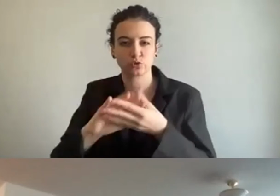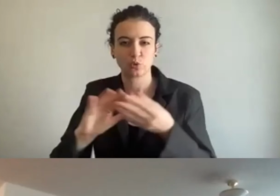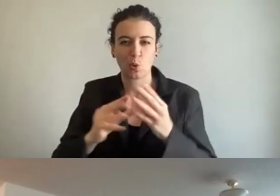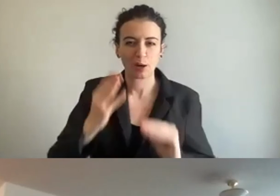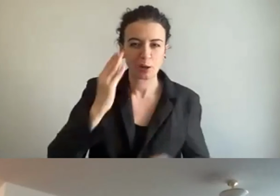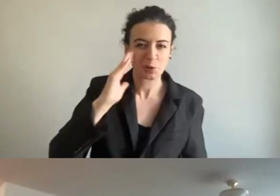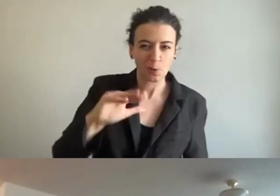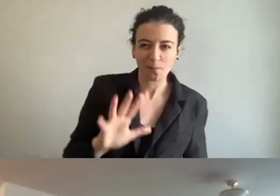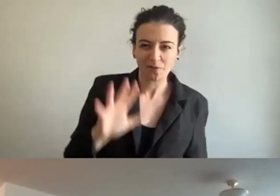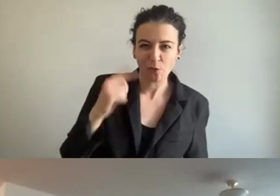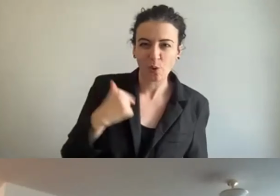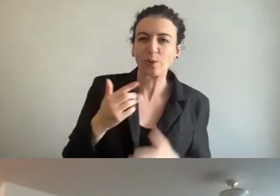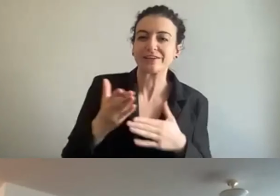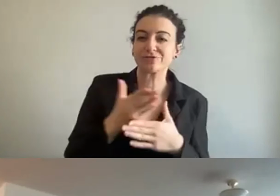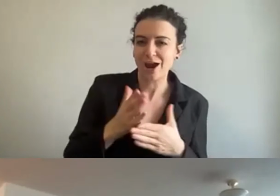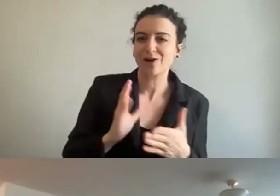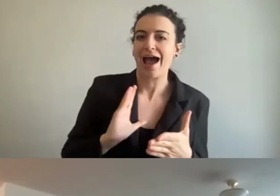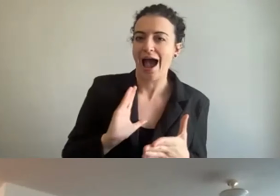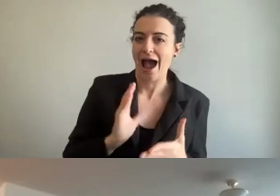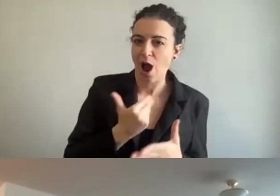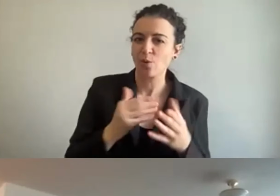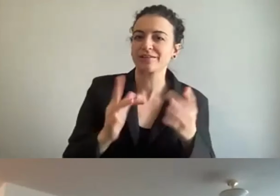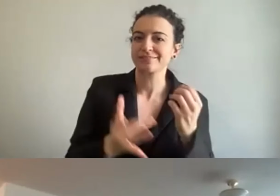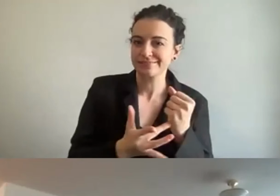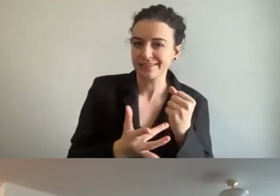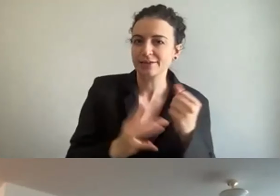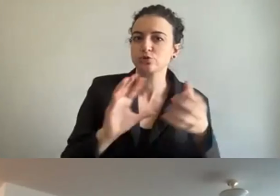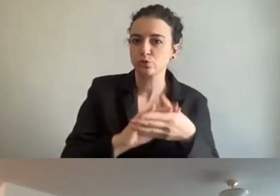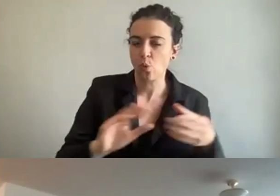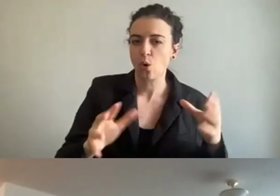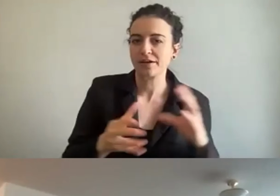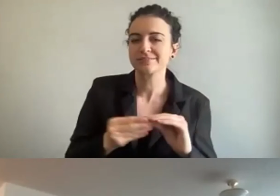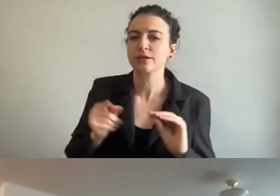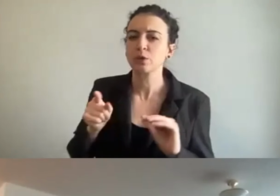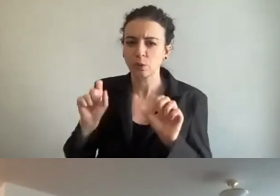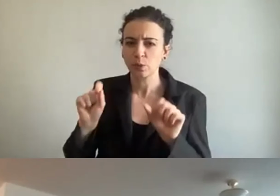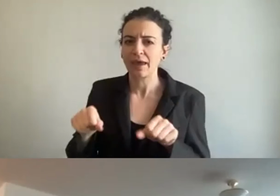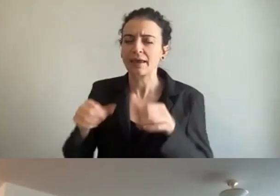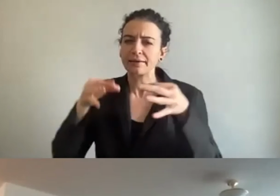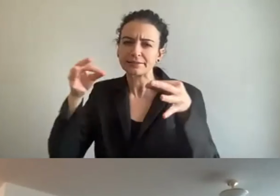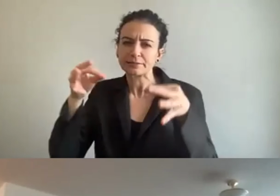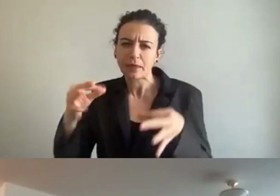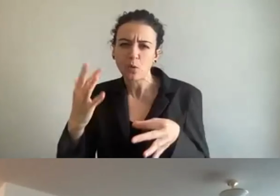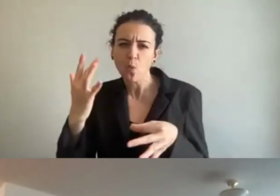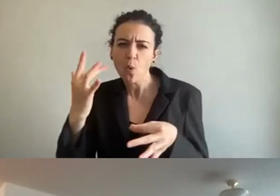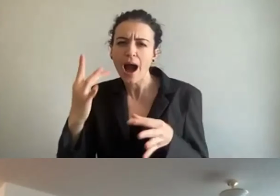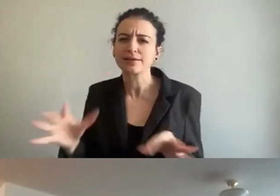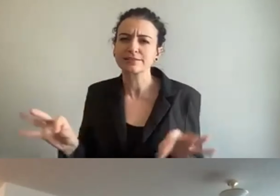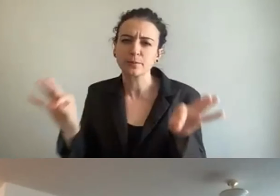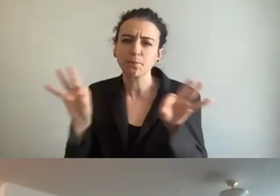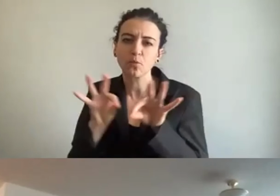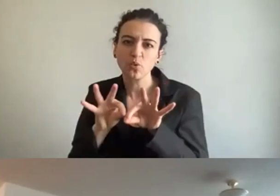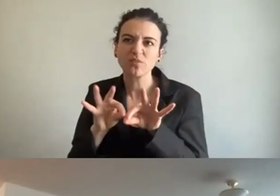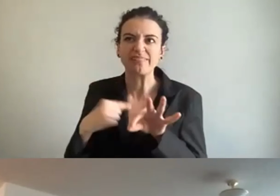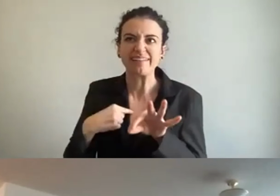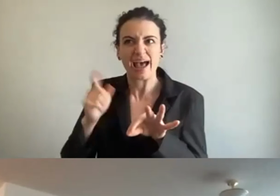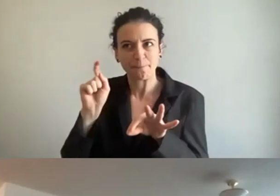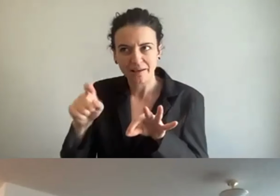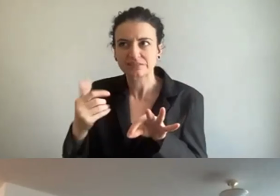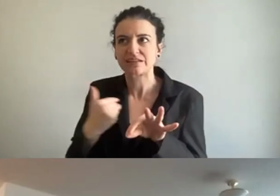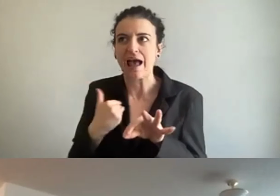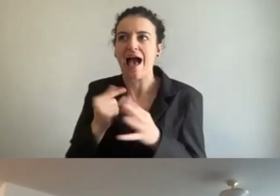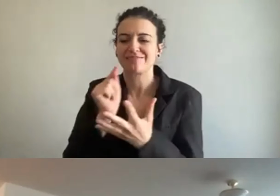letters to civic society agencies, because there are a lot of nonprofit agencies that provide grants